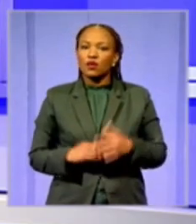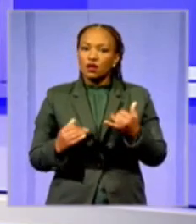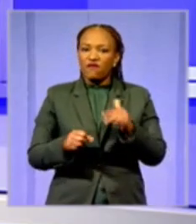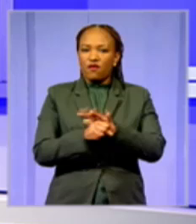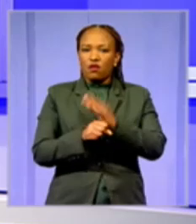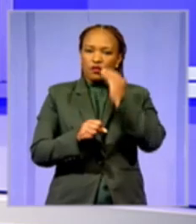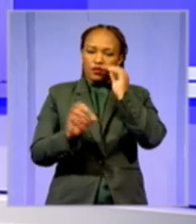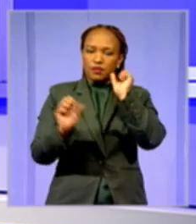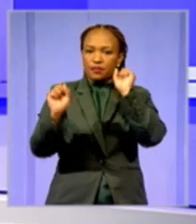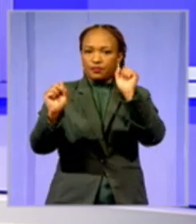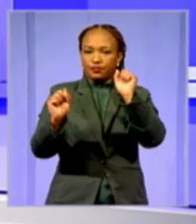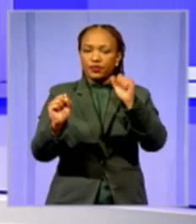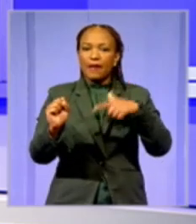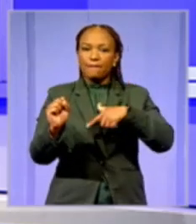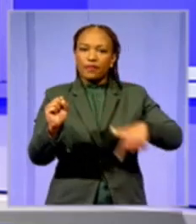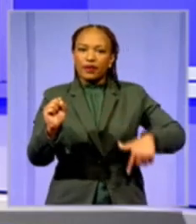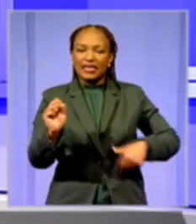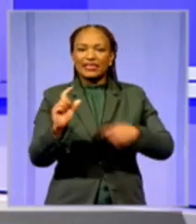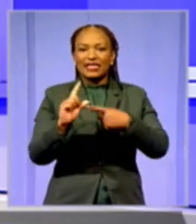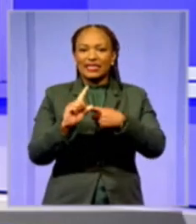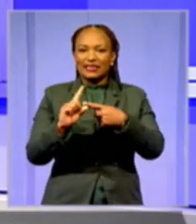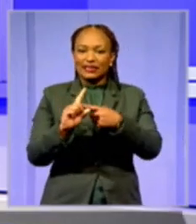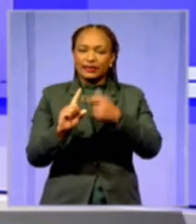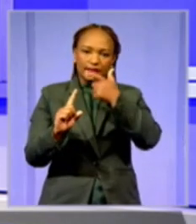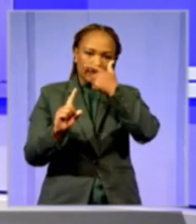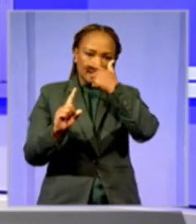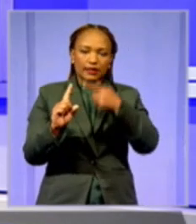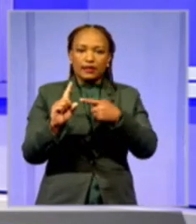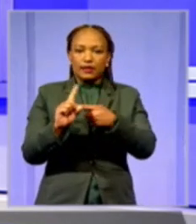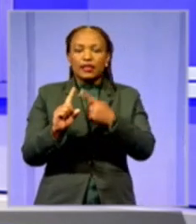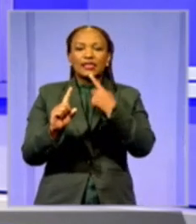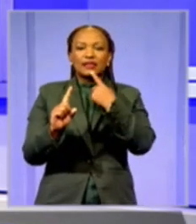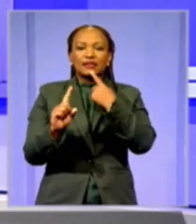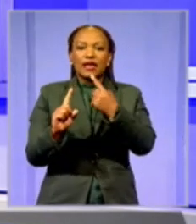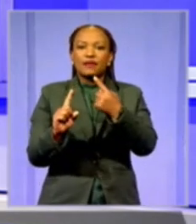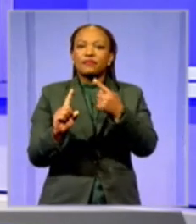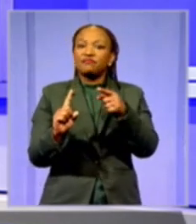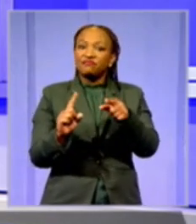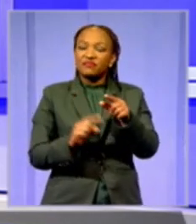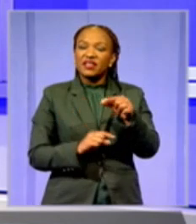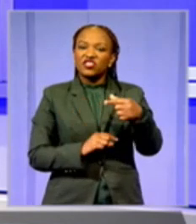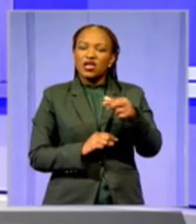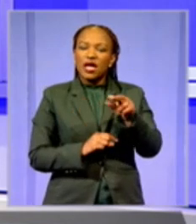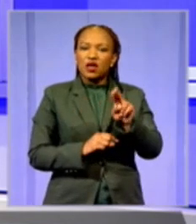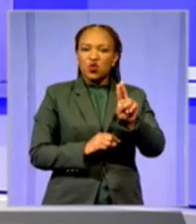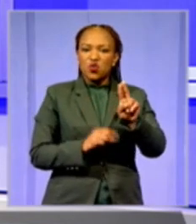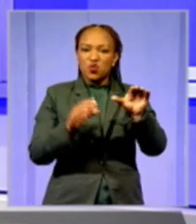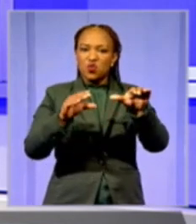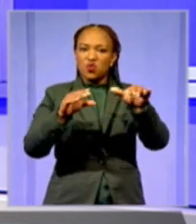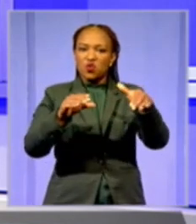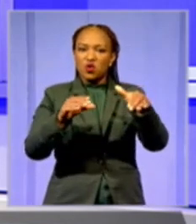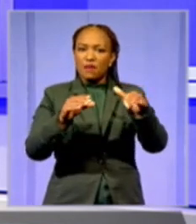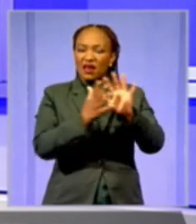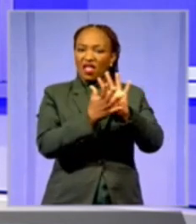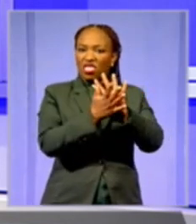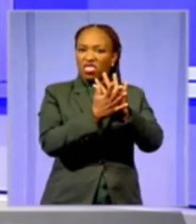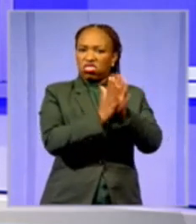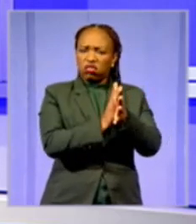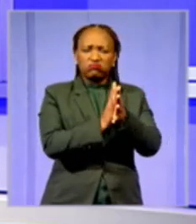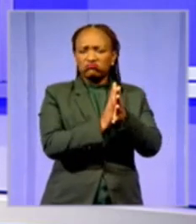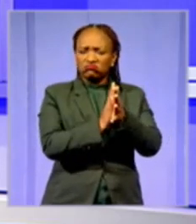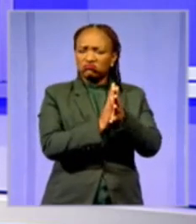Tladidiale. Mopresidente Cyril Ramaphosa o netse ka netefaletso ya gore puso ya bosetšhaba ya tshwaraganelo ga e gope.